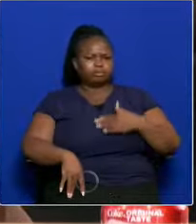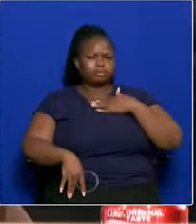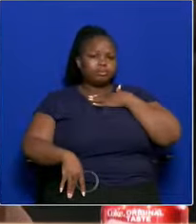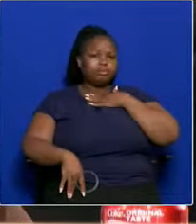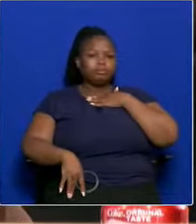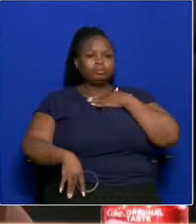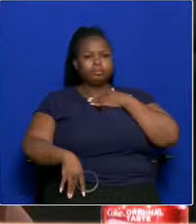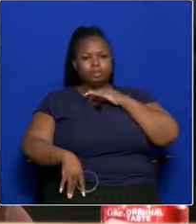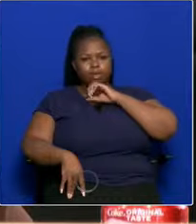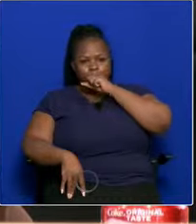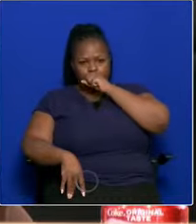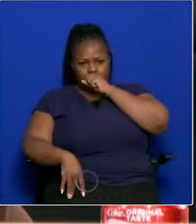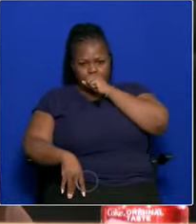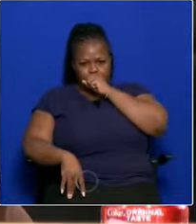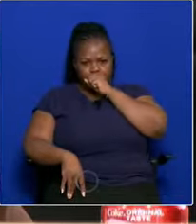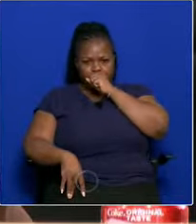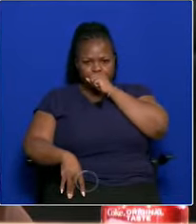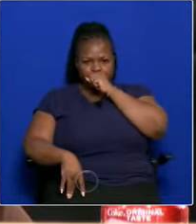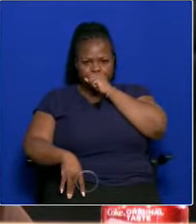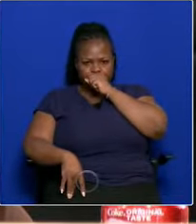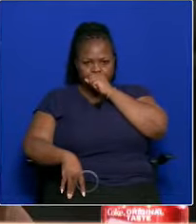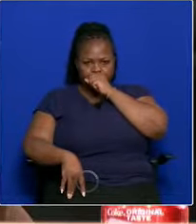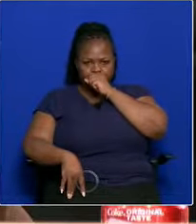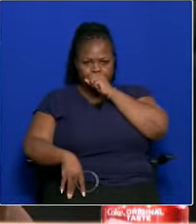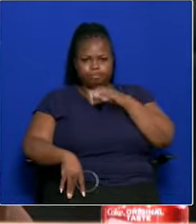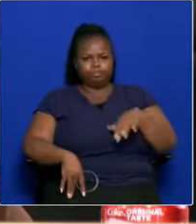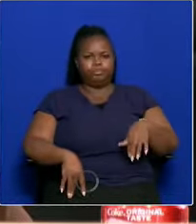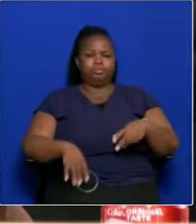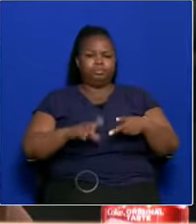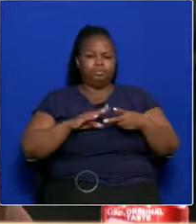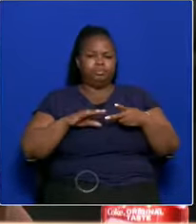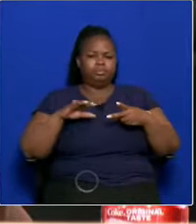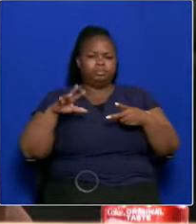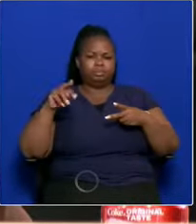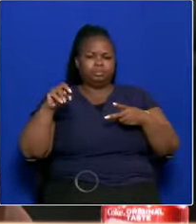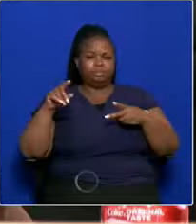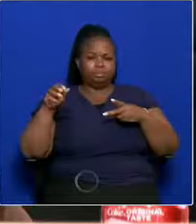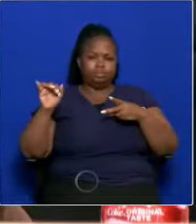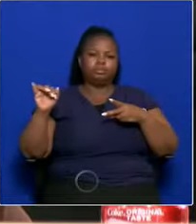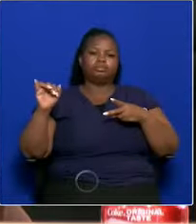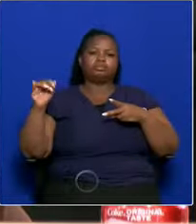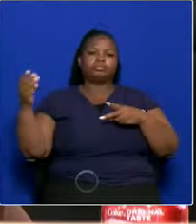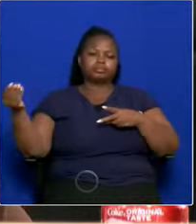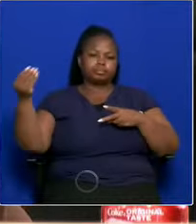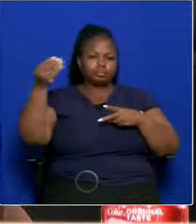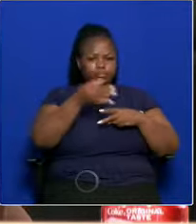General Sergeant Kosi then forwards Major General